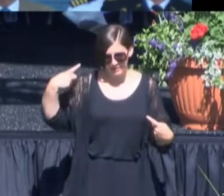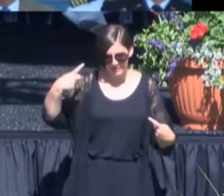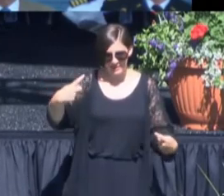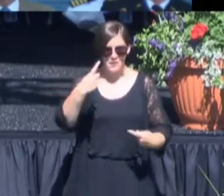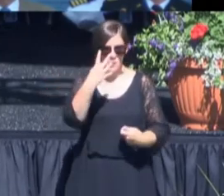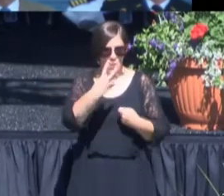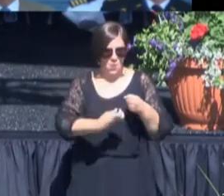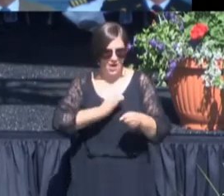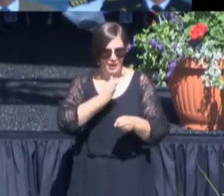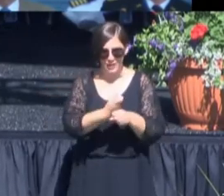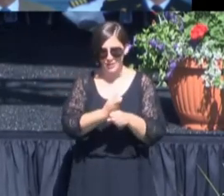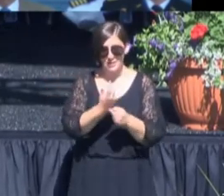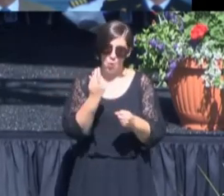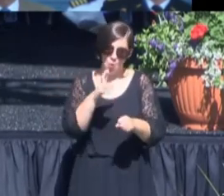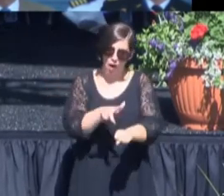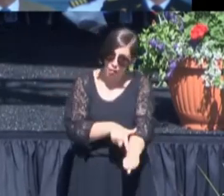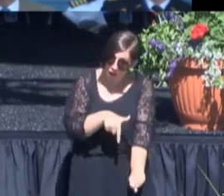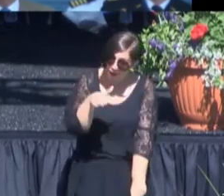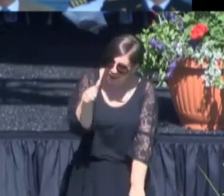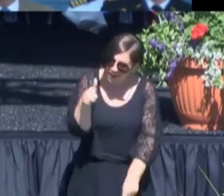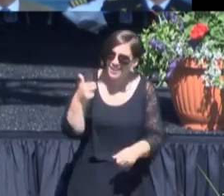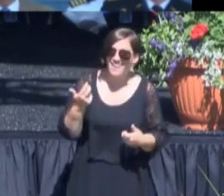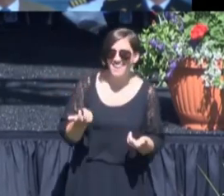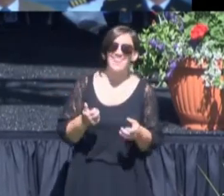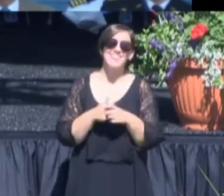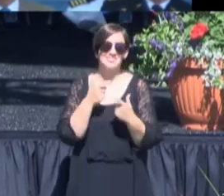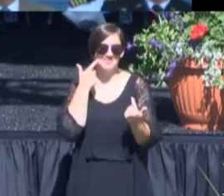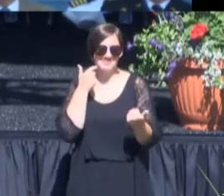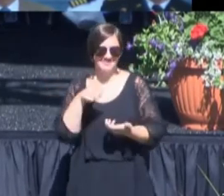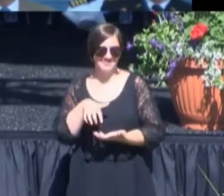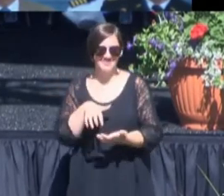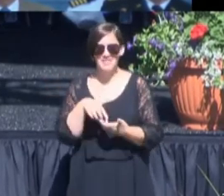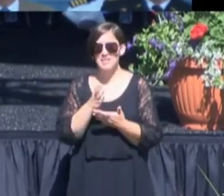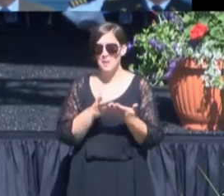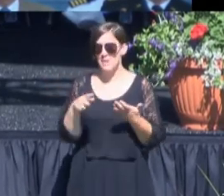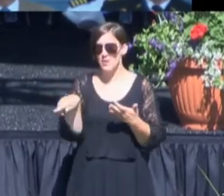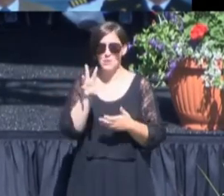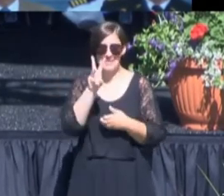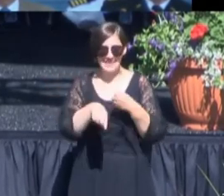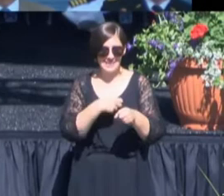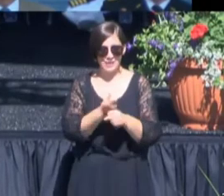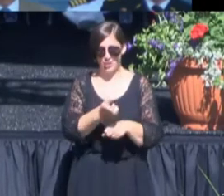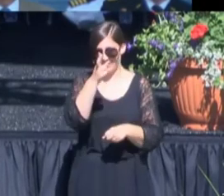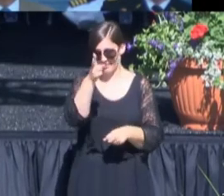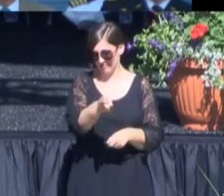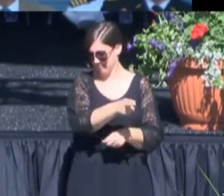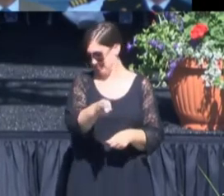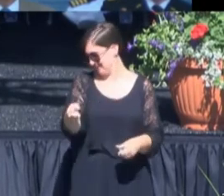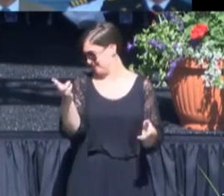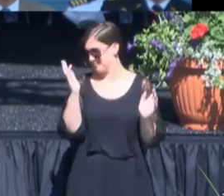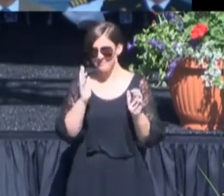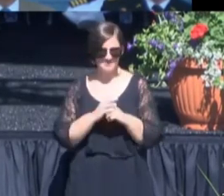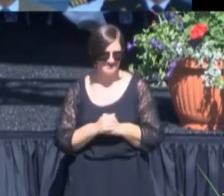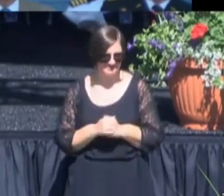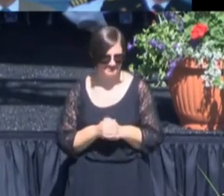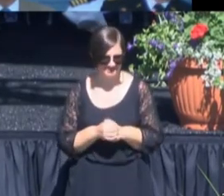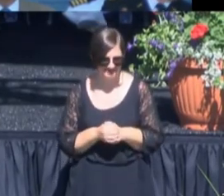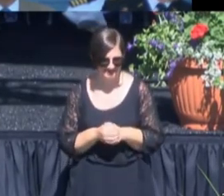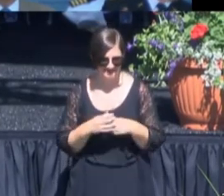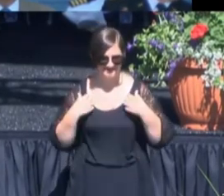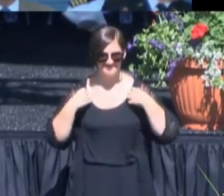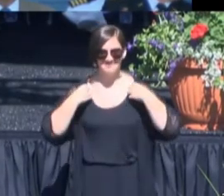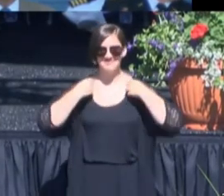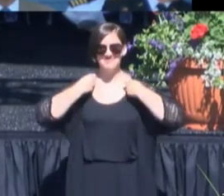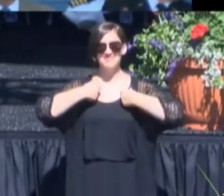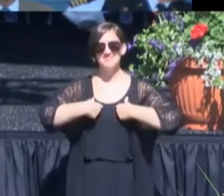straight or longer. And for those of you that have been here for 6 years, God bless you guys. Let me just tell